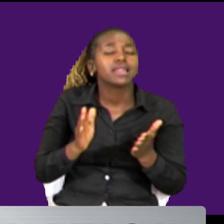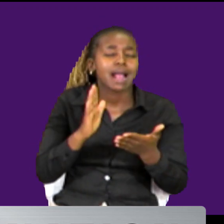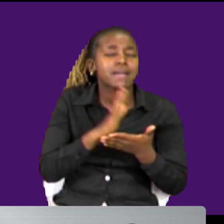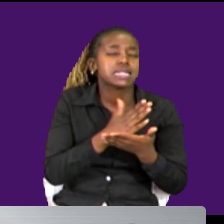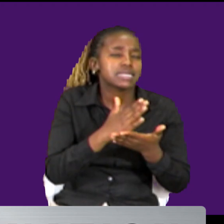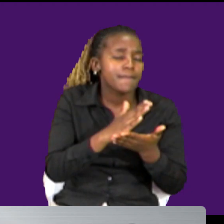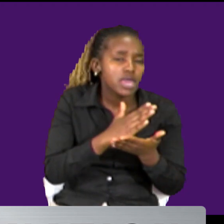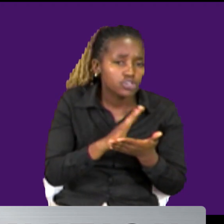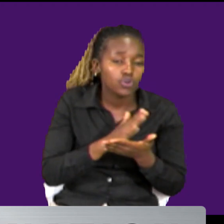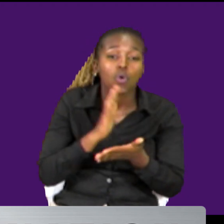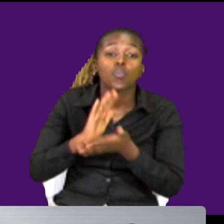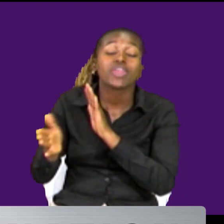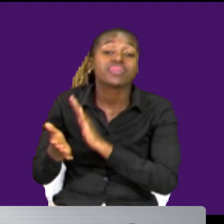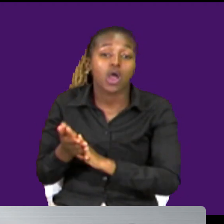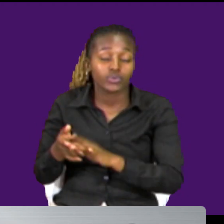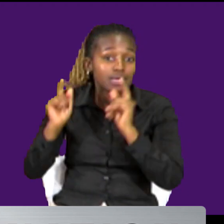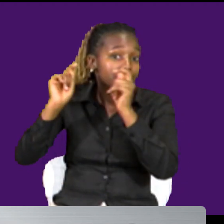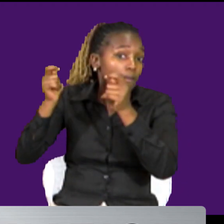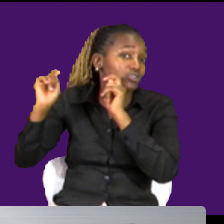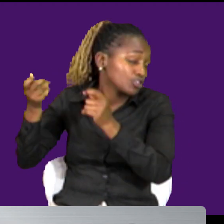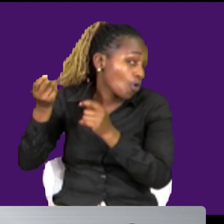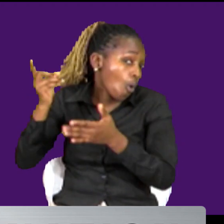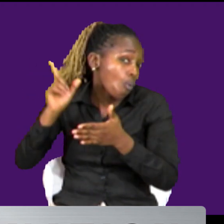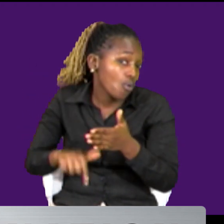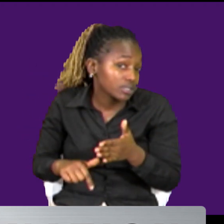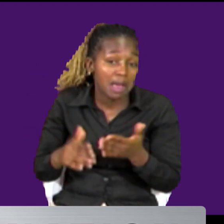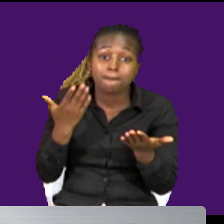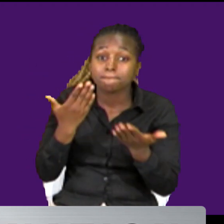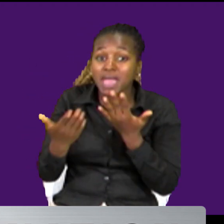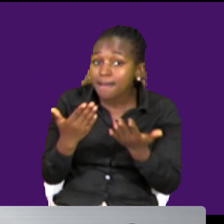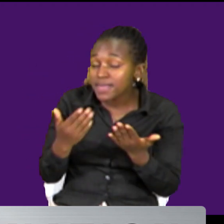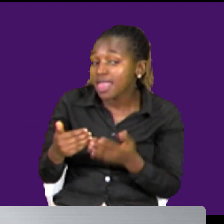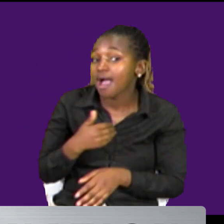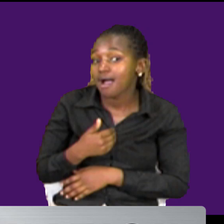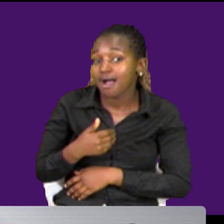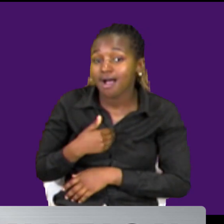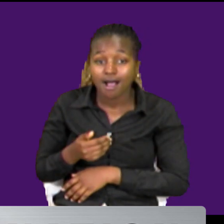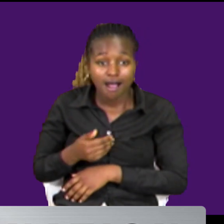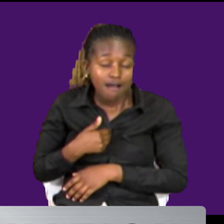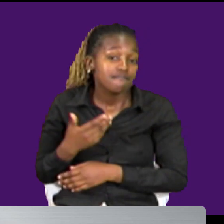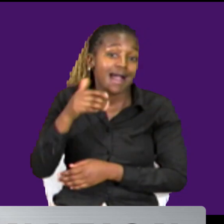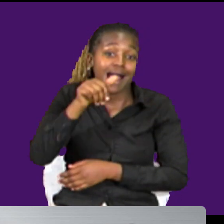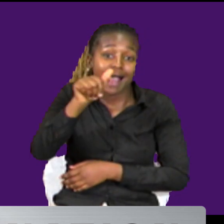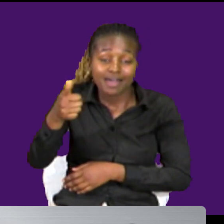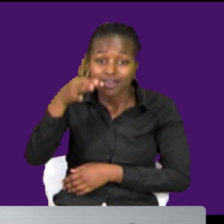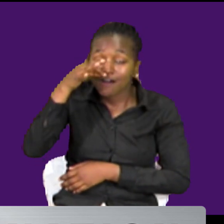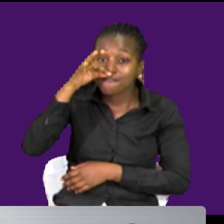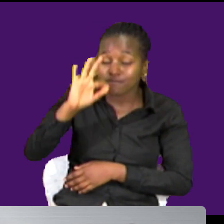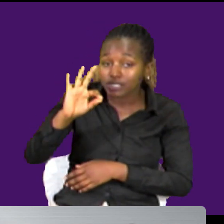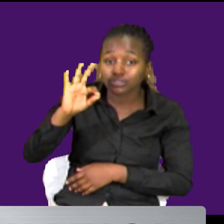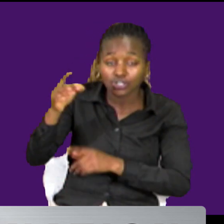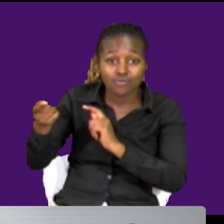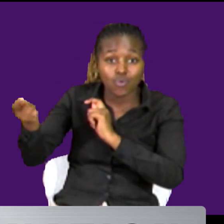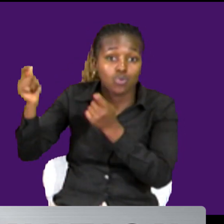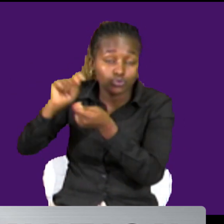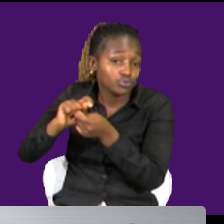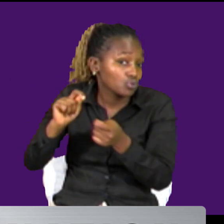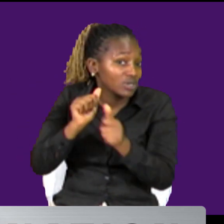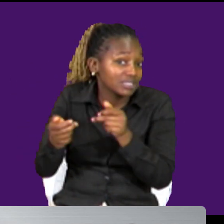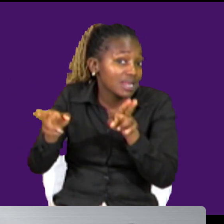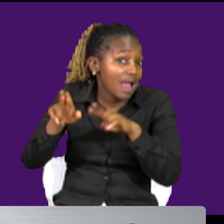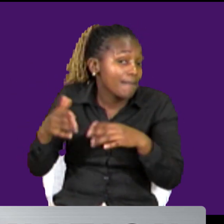route that works for us? Are we going into French Revolution? You remember French Revolution in Paris? Where